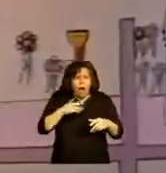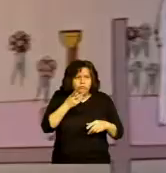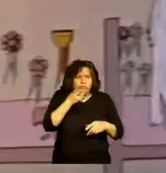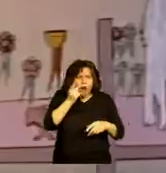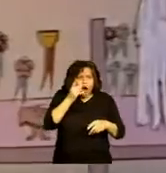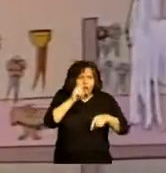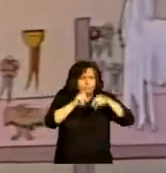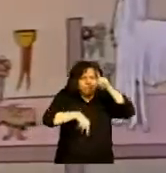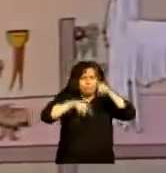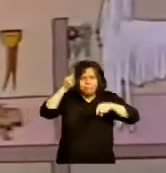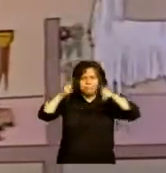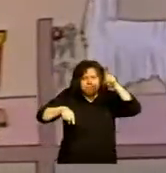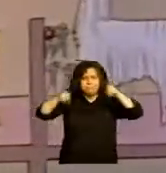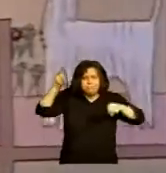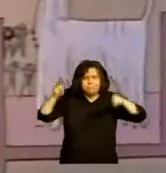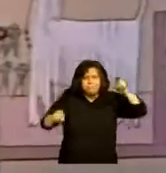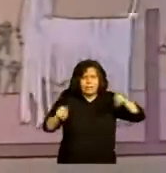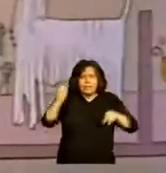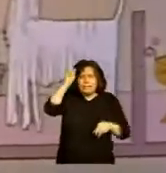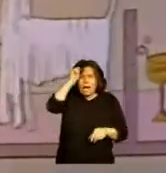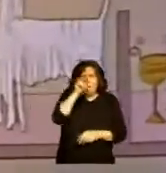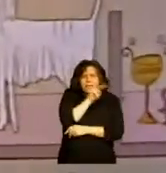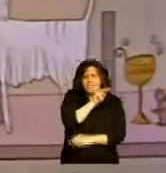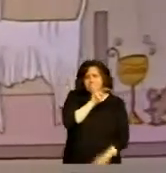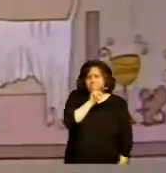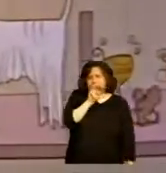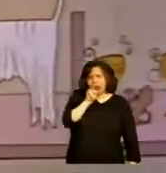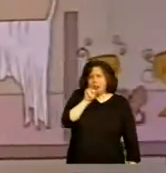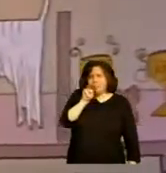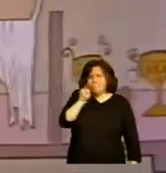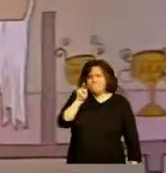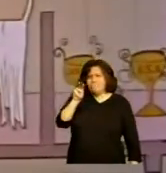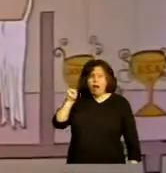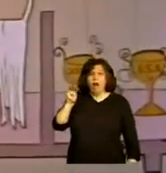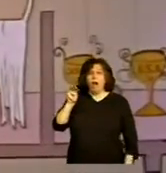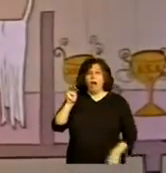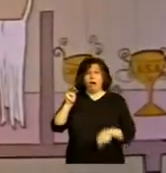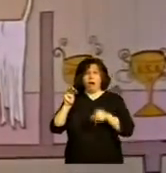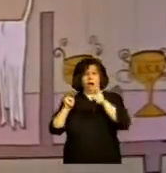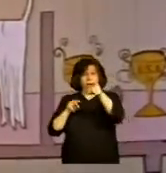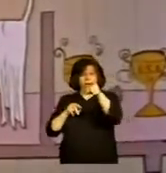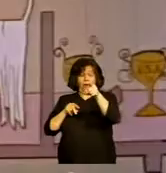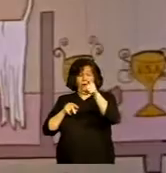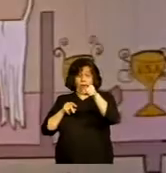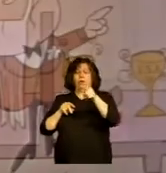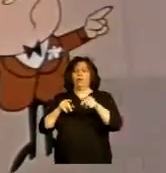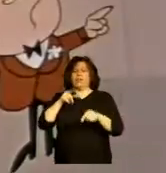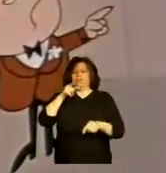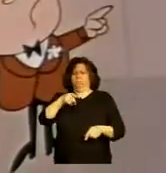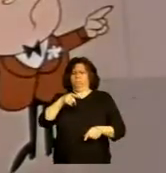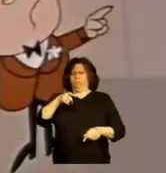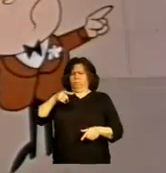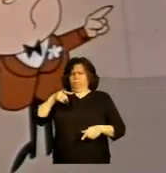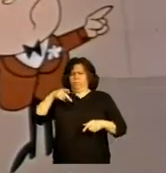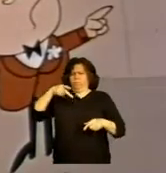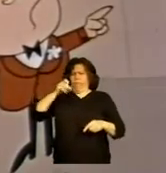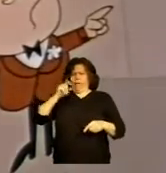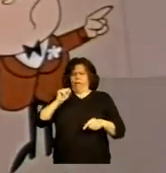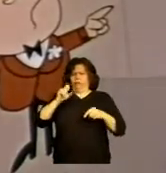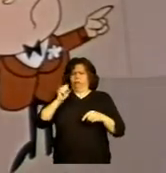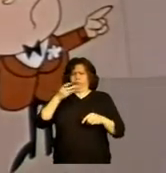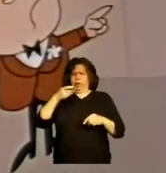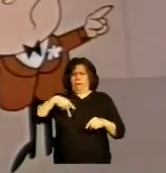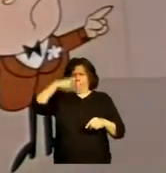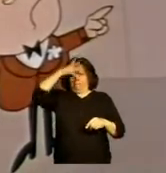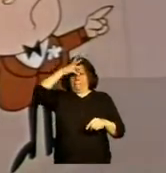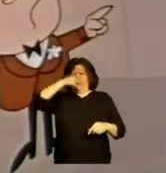This pet shop was quite large, and they had all kinds of dogs for Tommy to choose from. Now